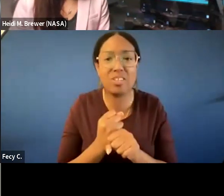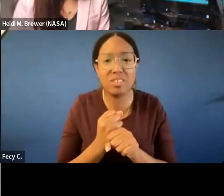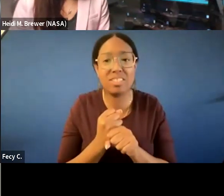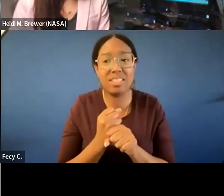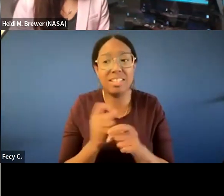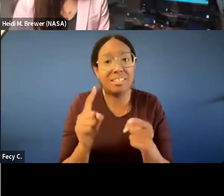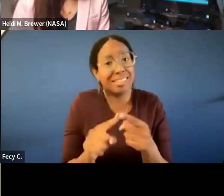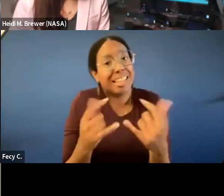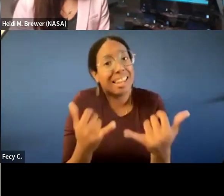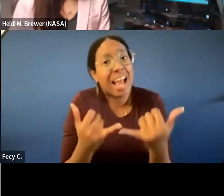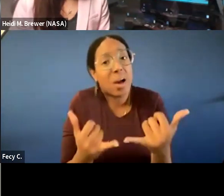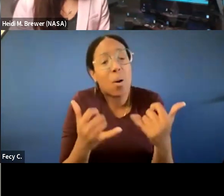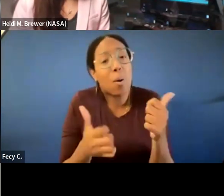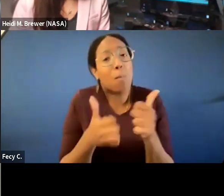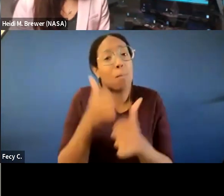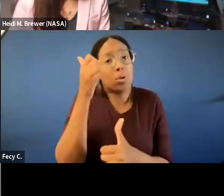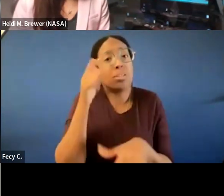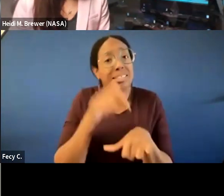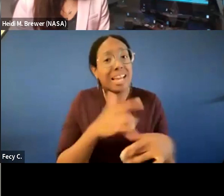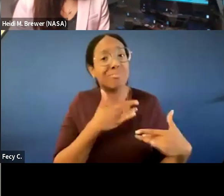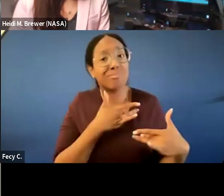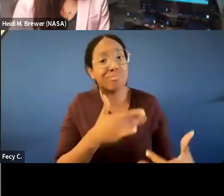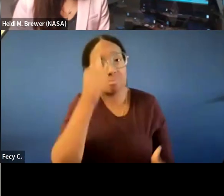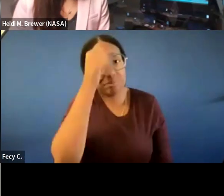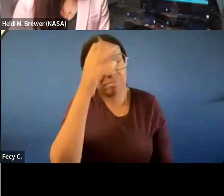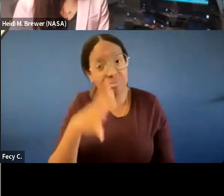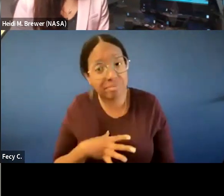to this day, that there have been years where there have been exceptions.